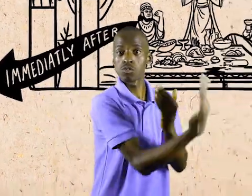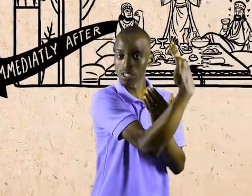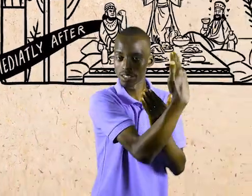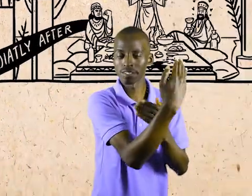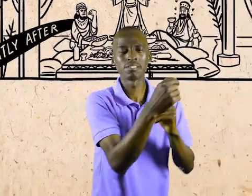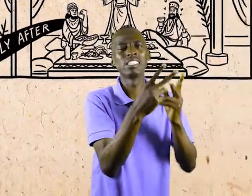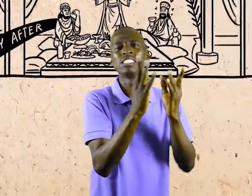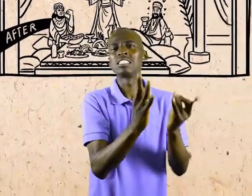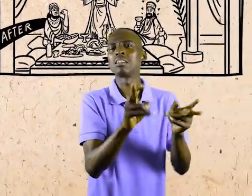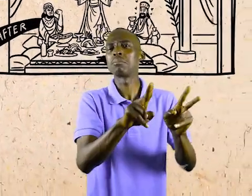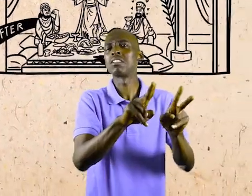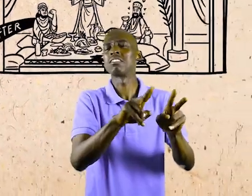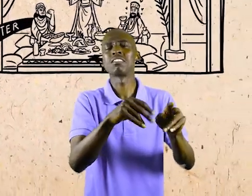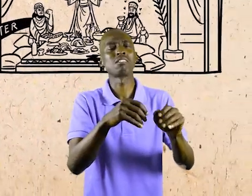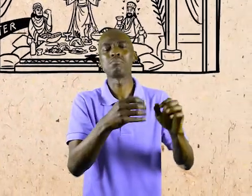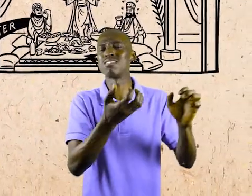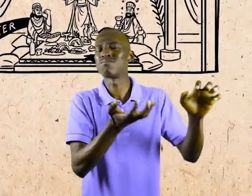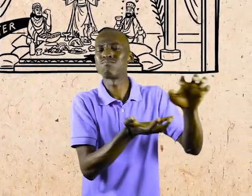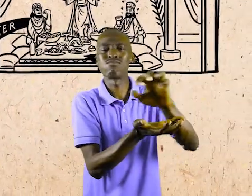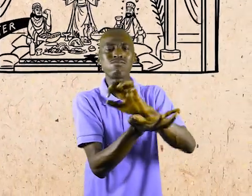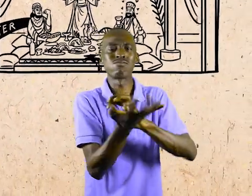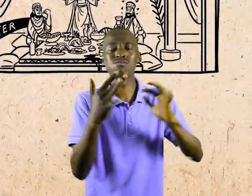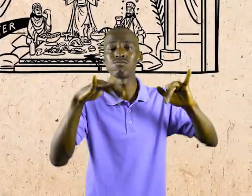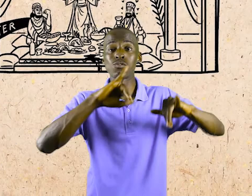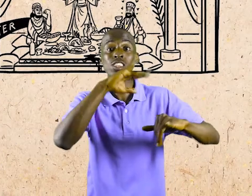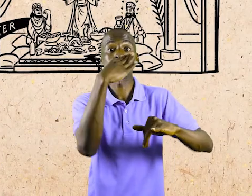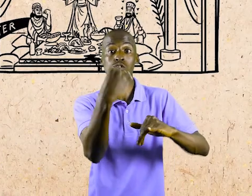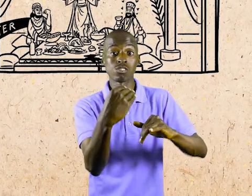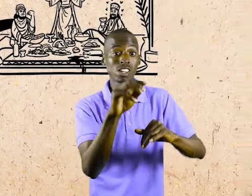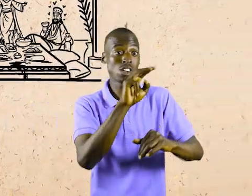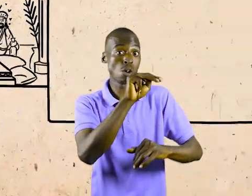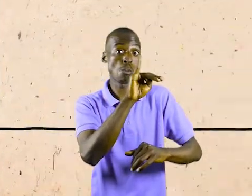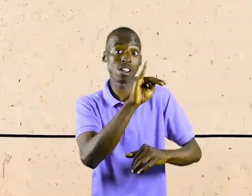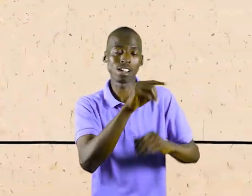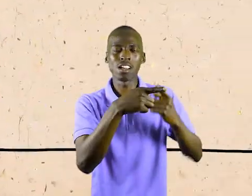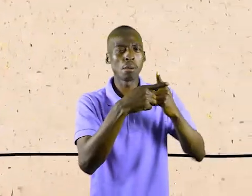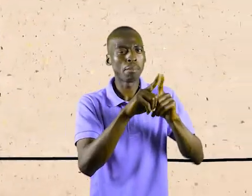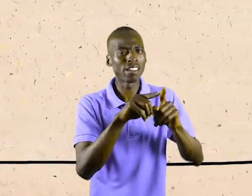It seems like things can't get any worse for the Jews and for Mordecai.